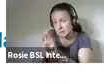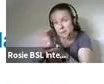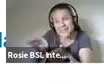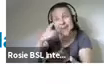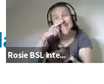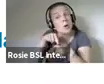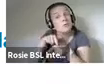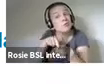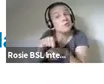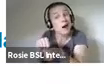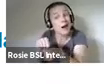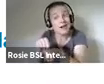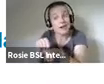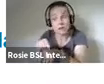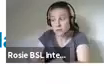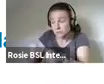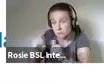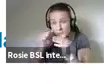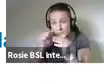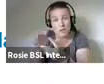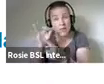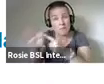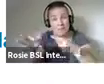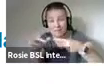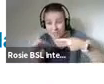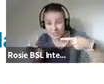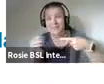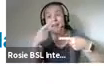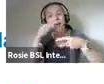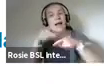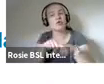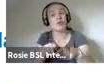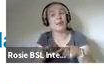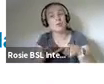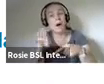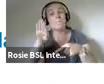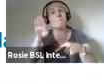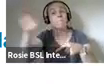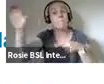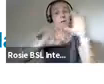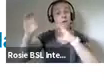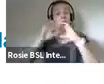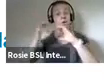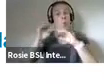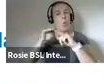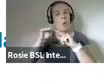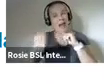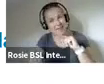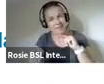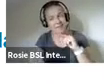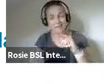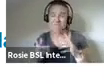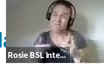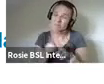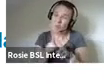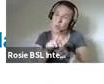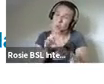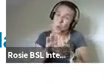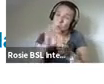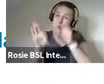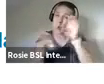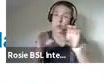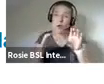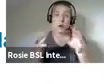been an increase in investment over years. And we also need to encourage more donors to use the disability marker to track